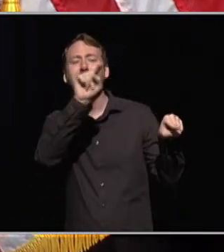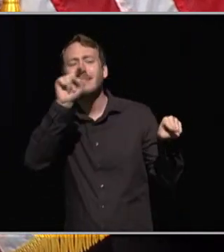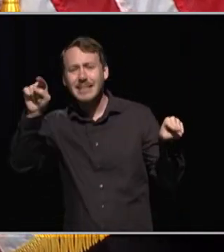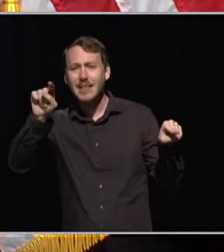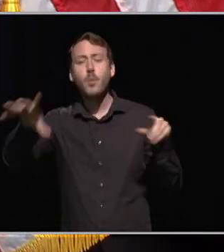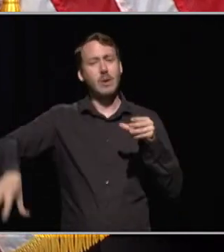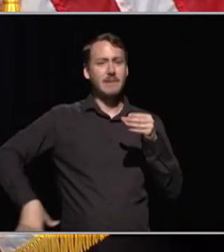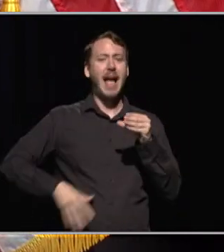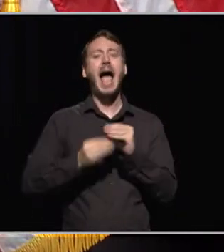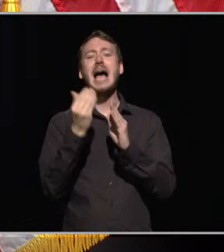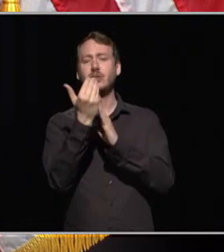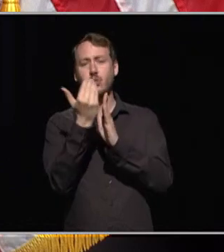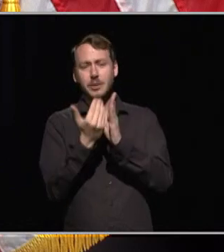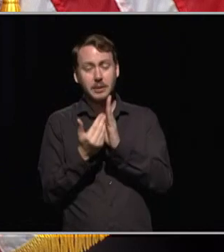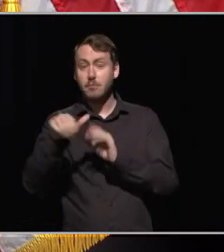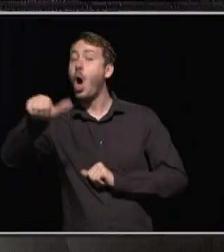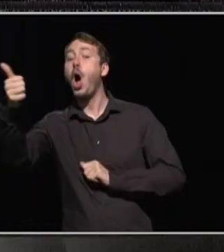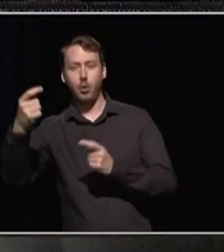list, and we've taken a number off.